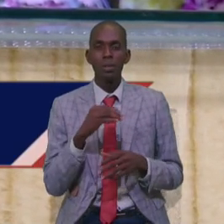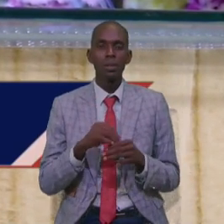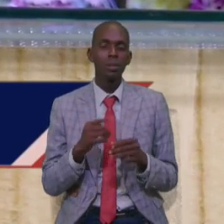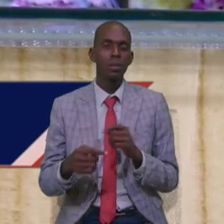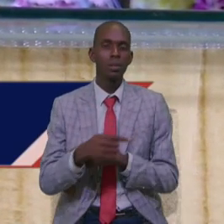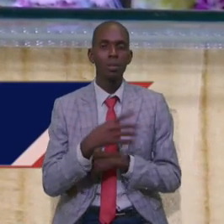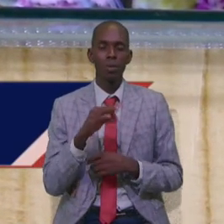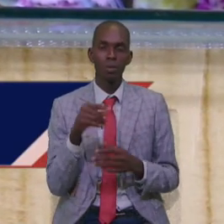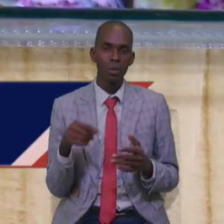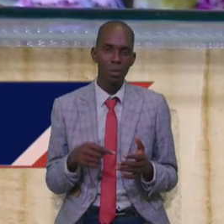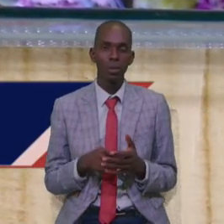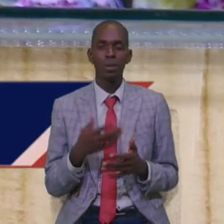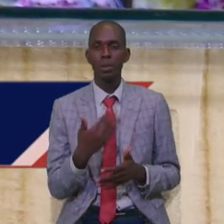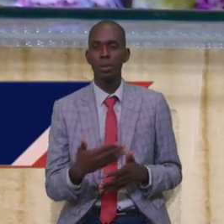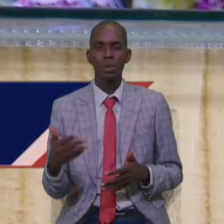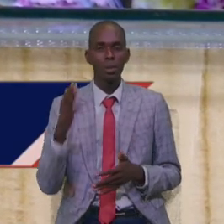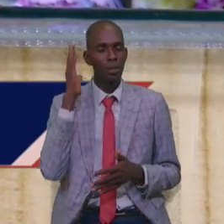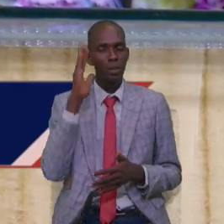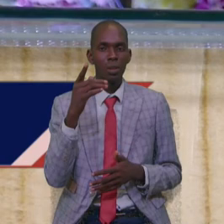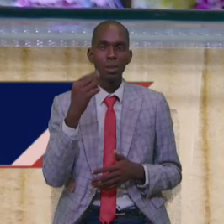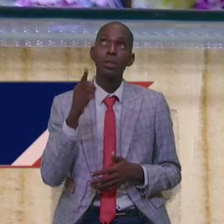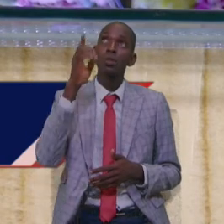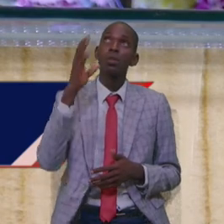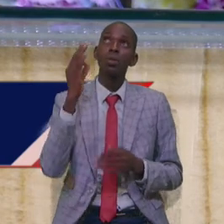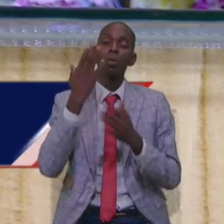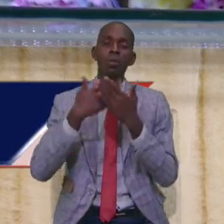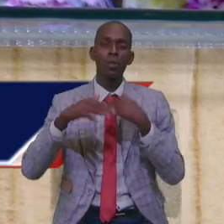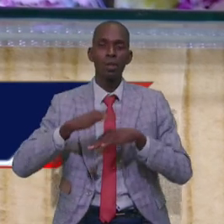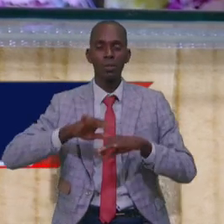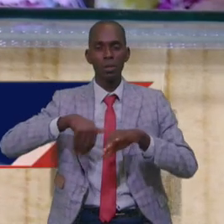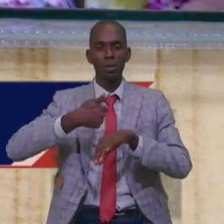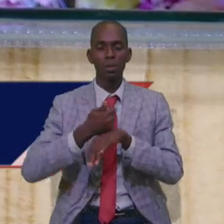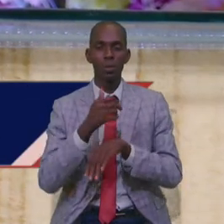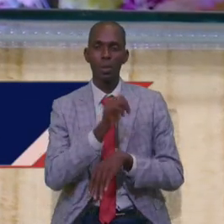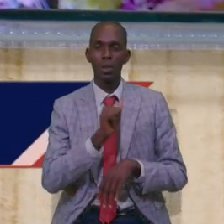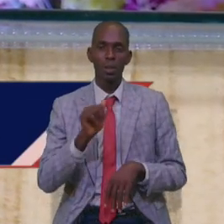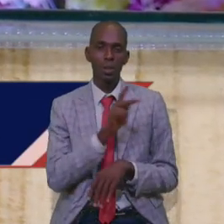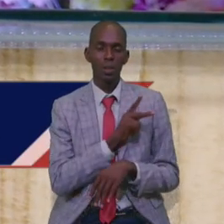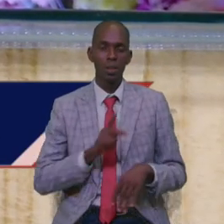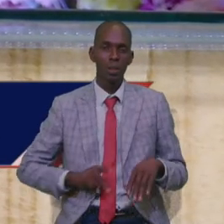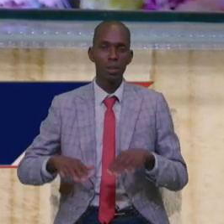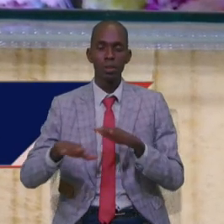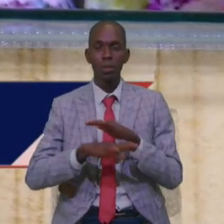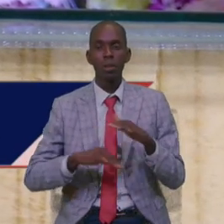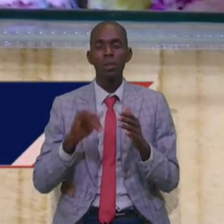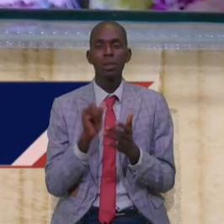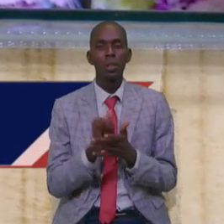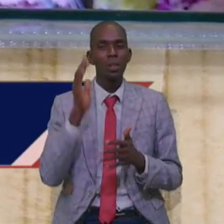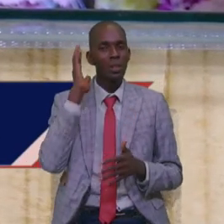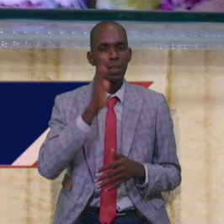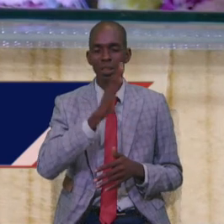of these kings shall the God of heaven set up a kingdom, that which shall never